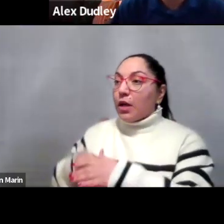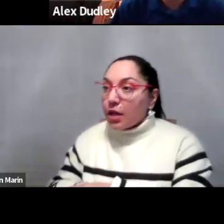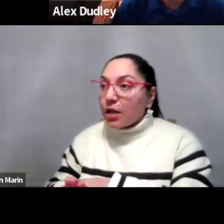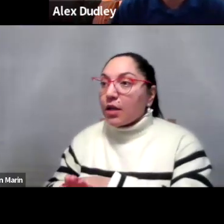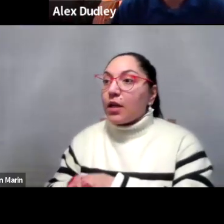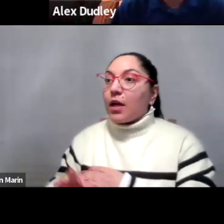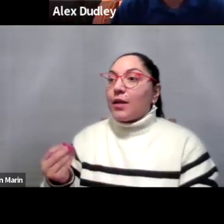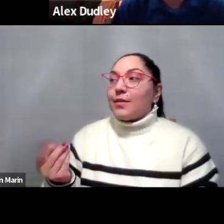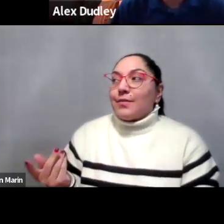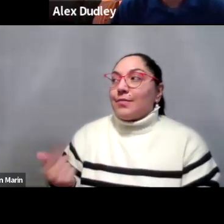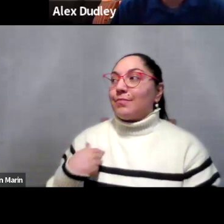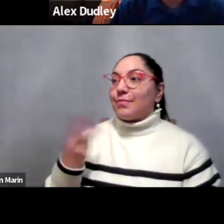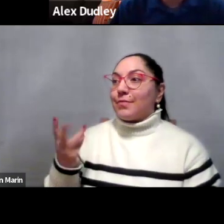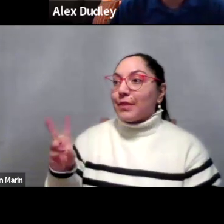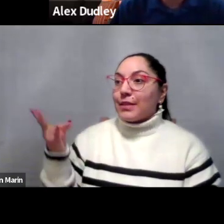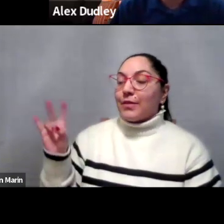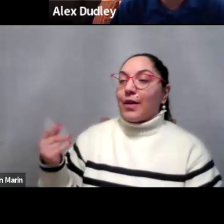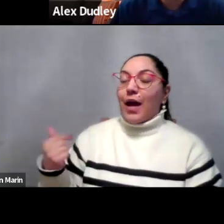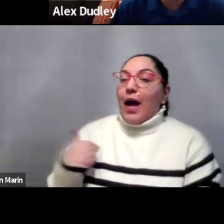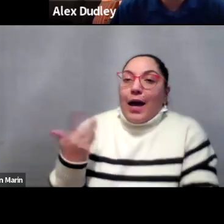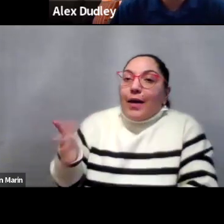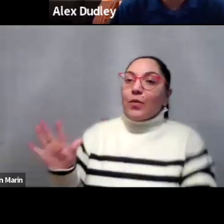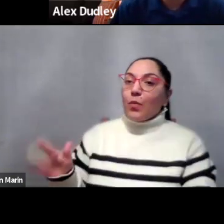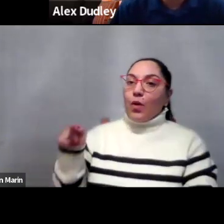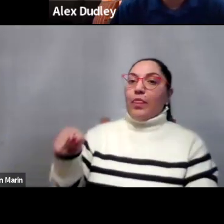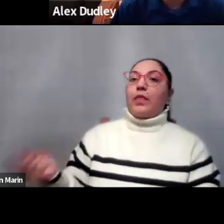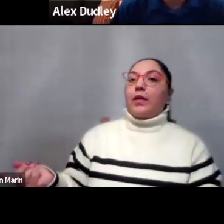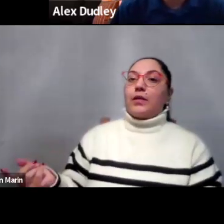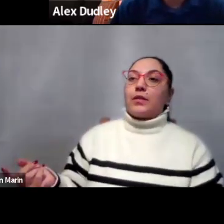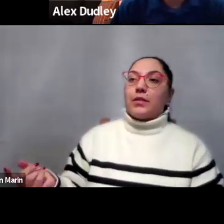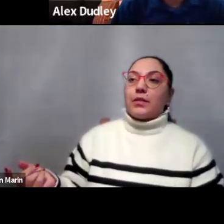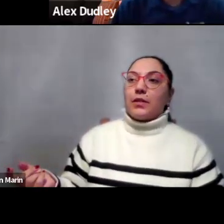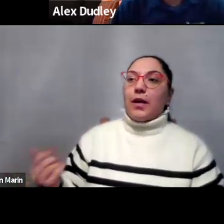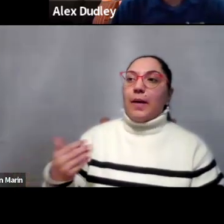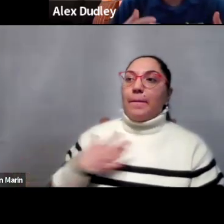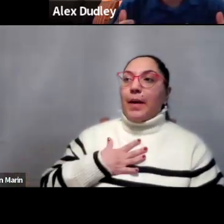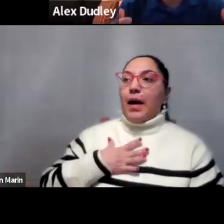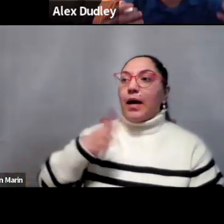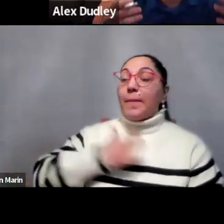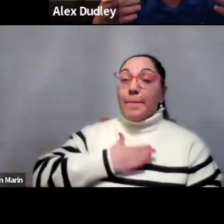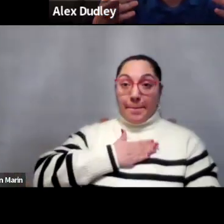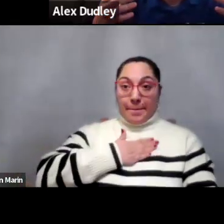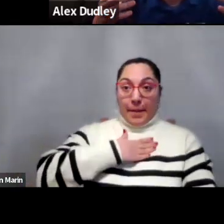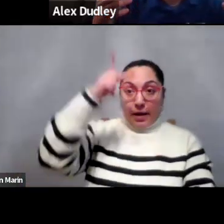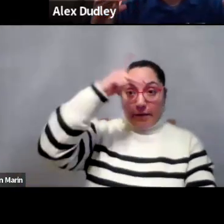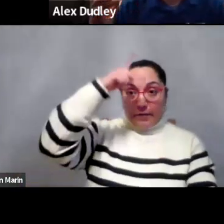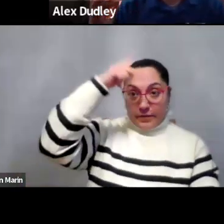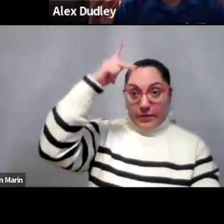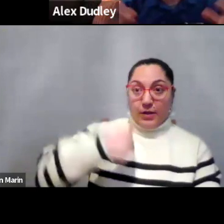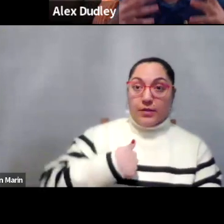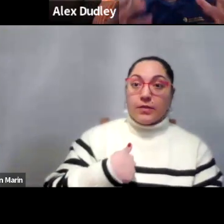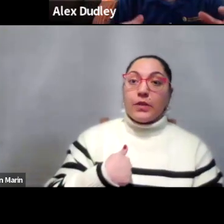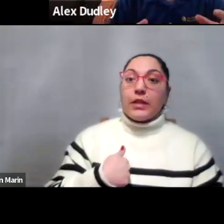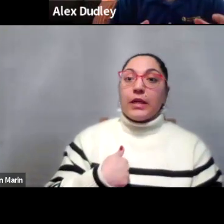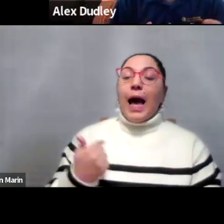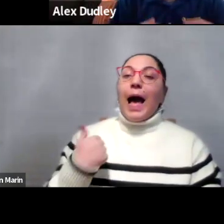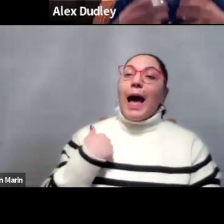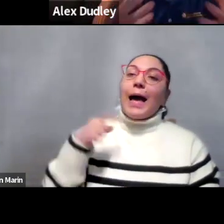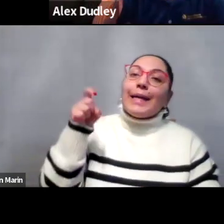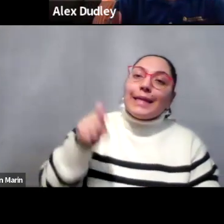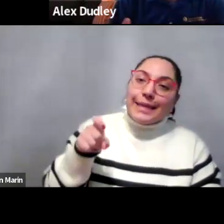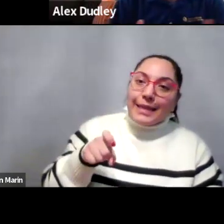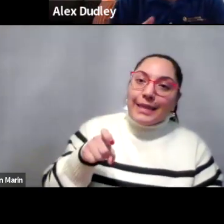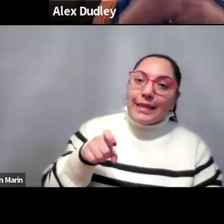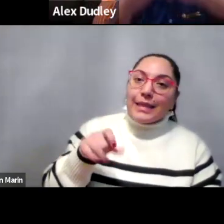17 years old that will tell us, I don't want a job right now. My philosophy on that, I need you to want to